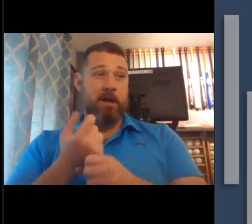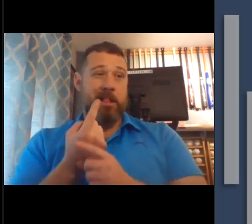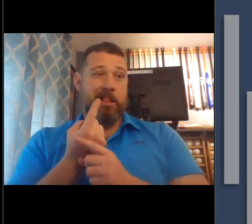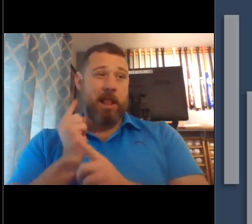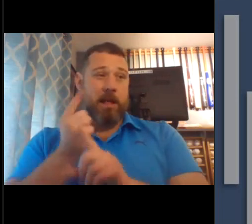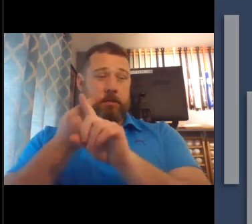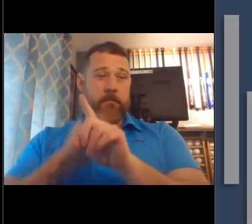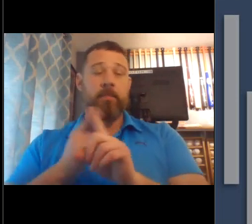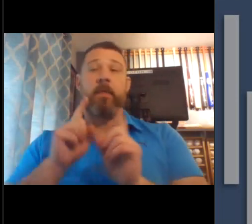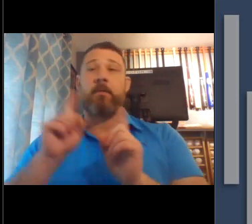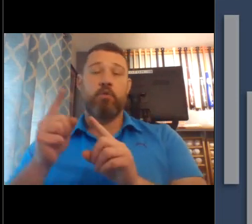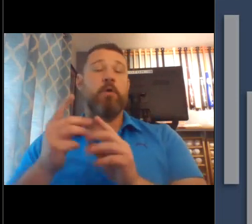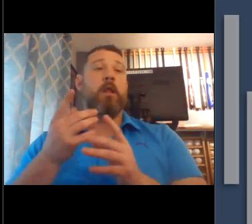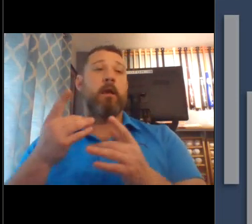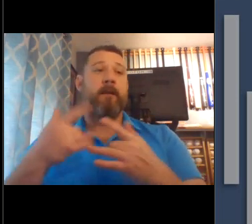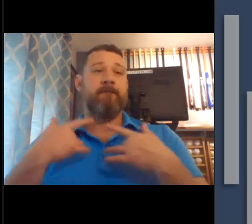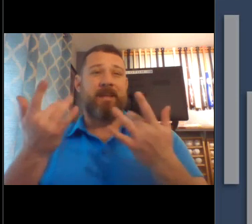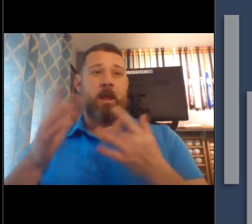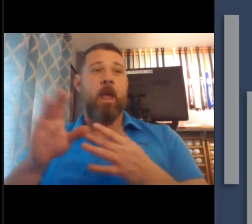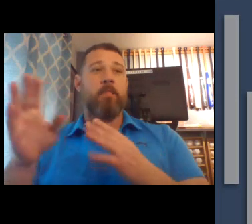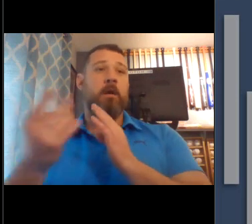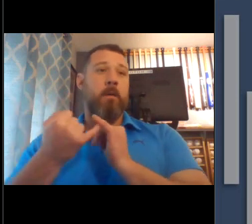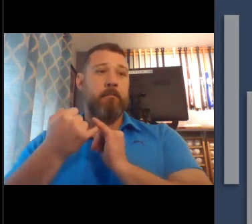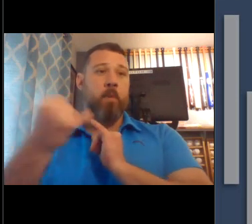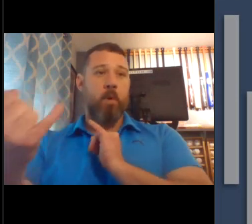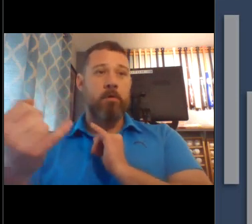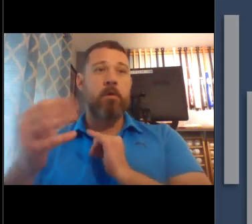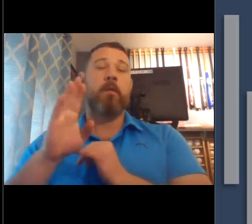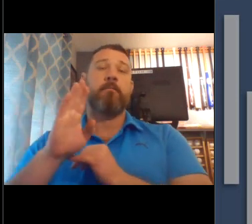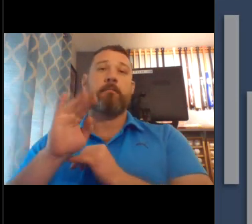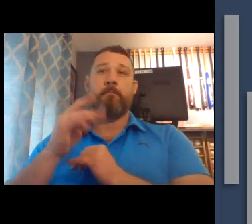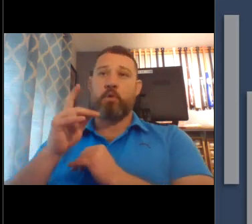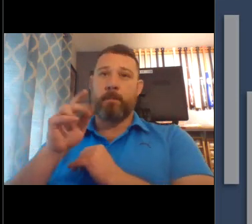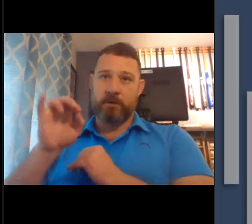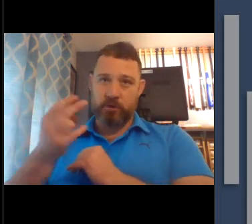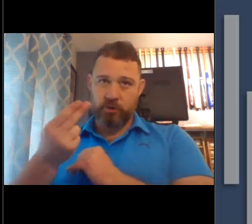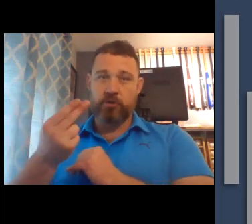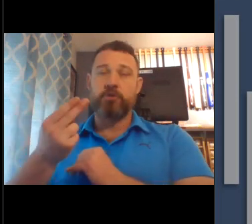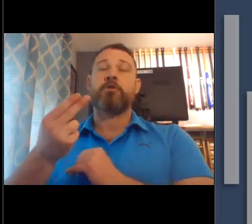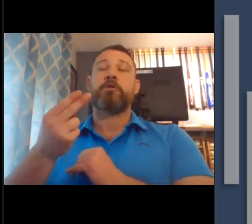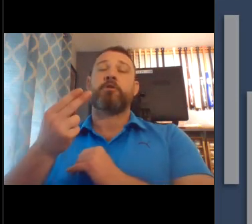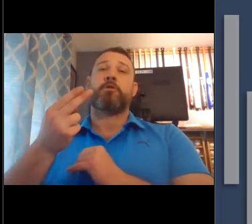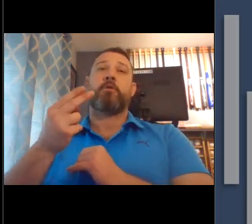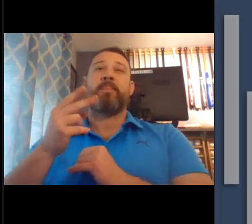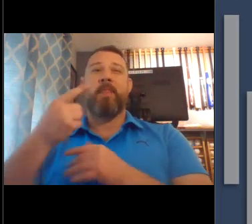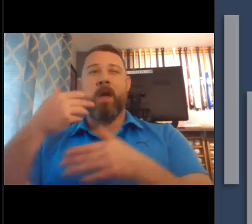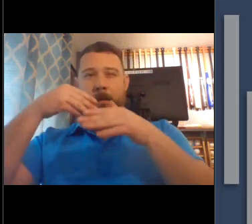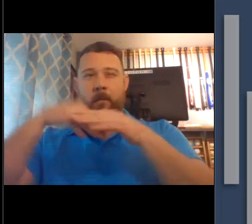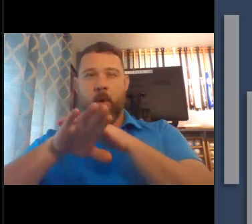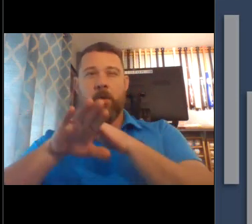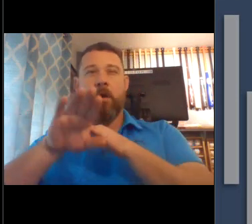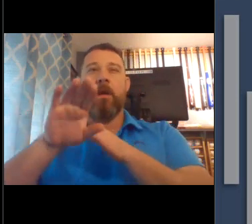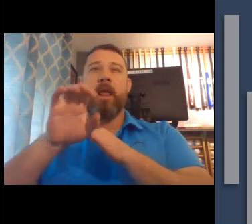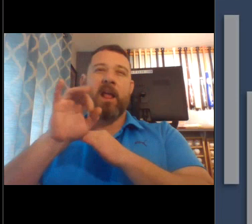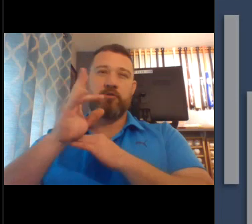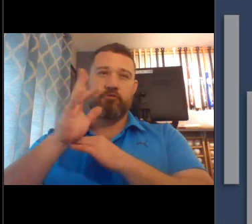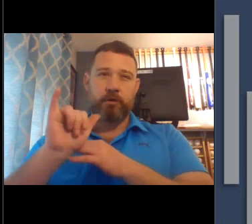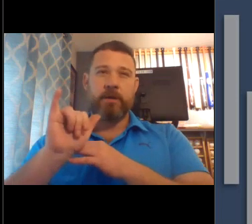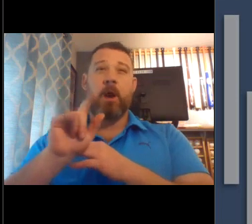border with Secretary of Transportation Pete Buttigieg celebrating the Otay Mesa East Port of Entry project's recent $150